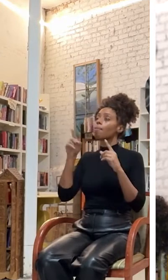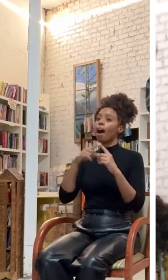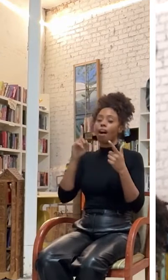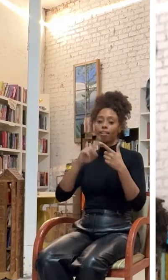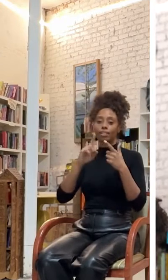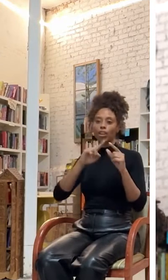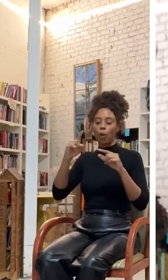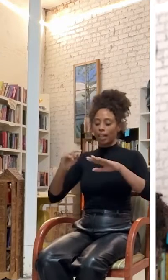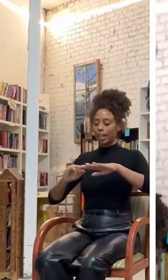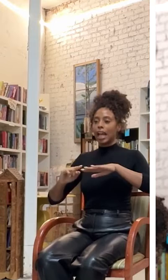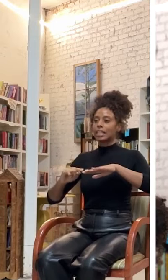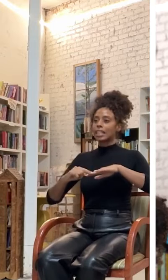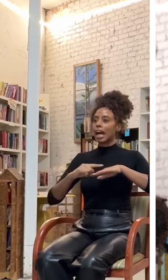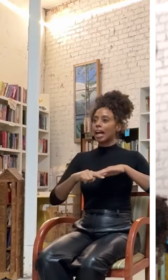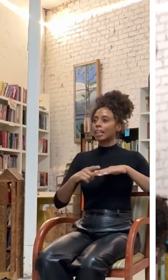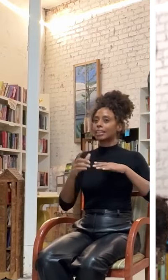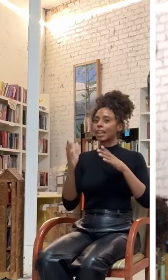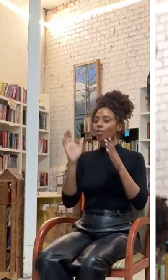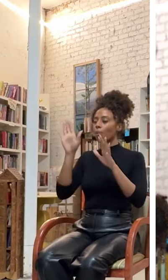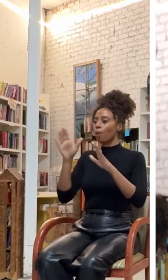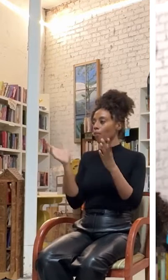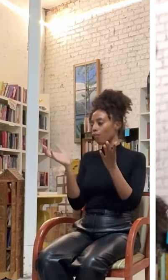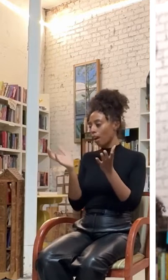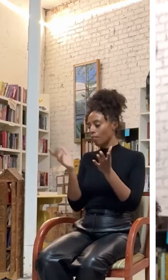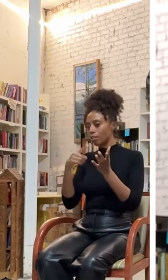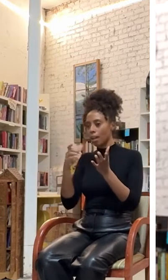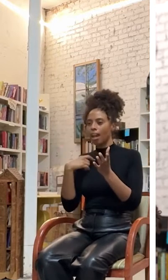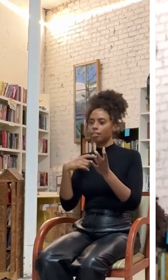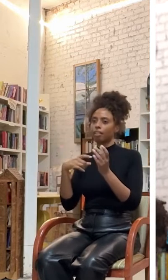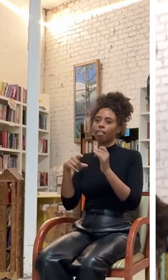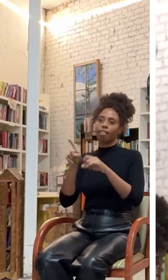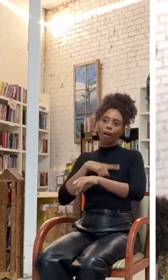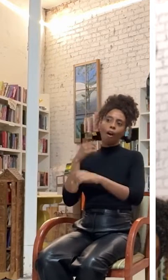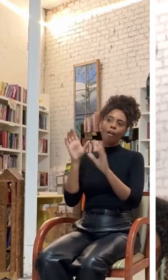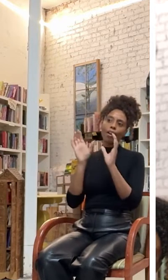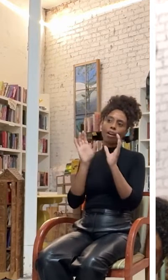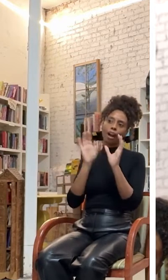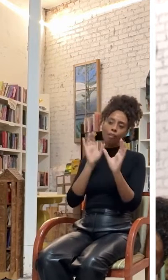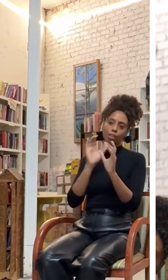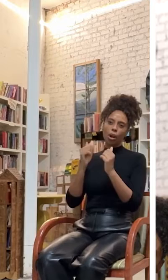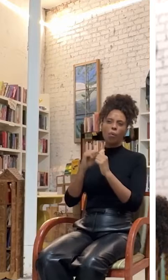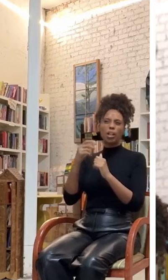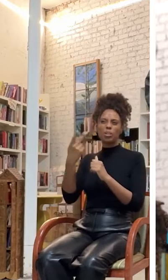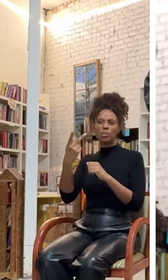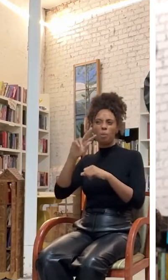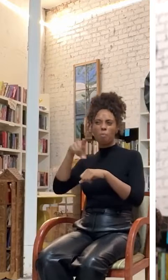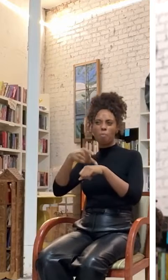and the wonderful conversation we had, long conversation we had with those two Puerto Rican